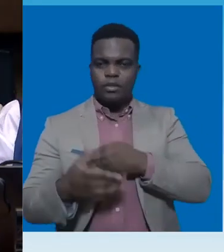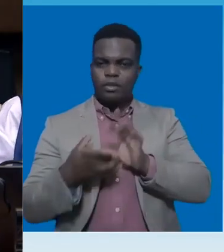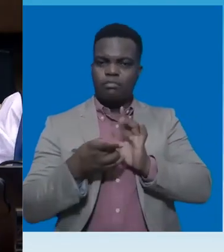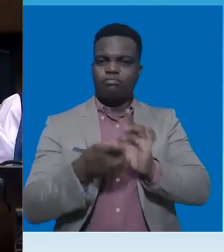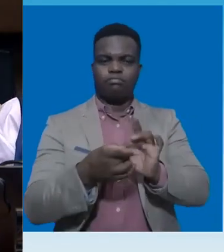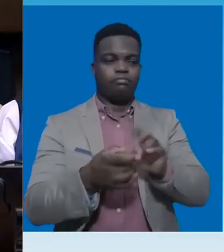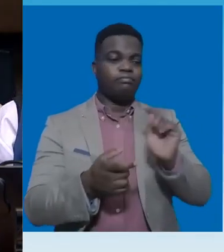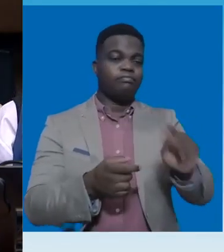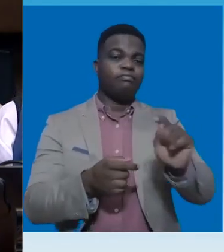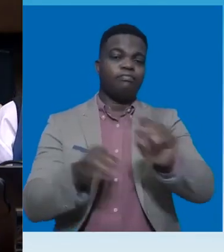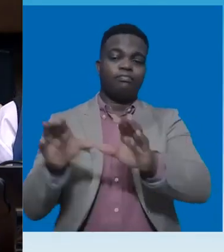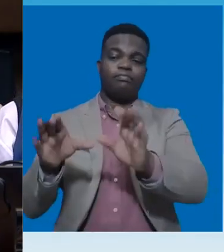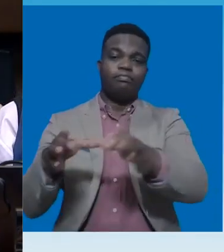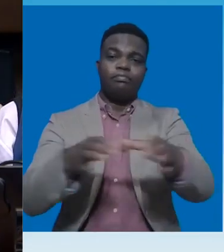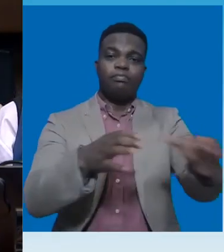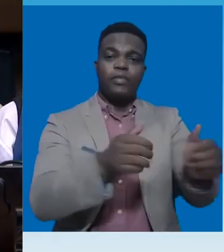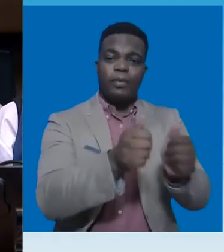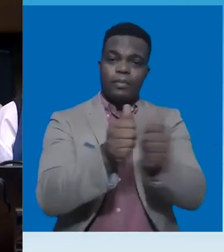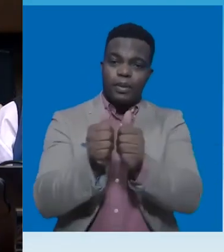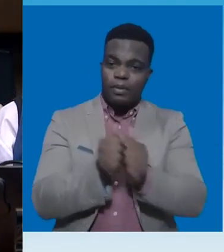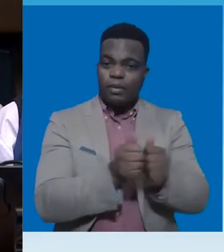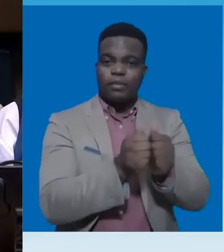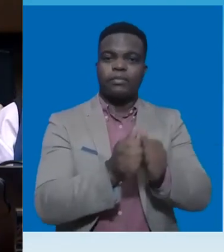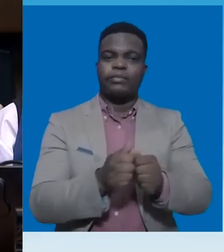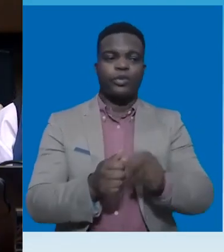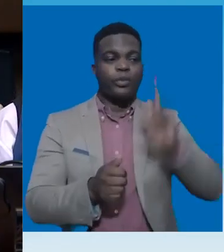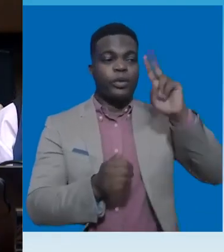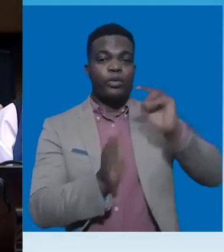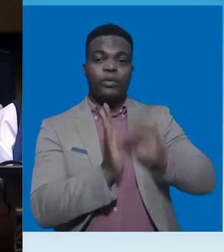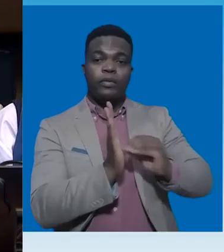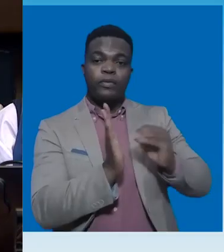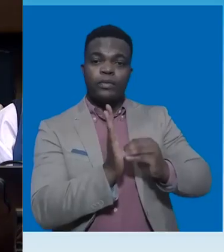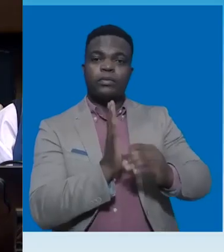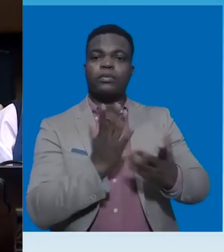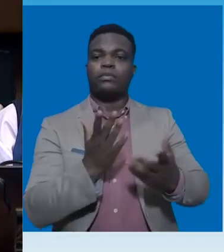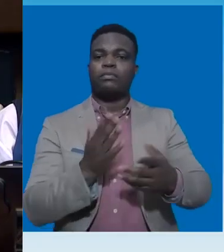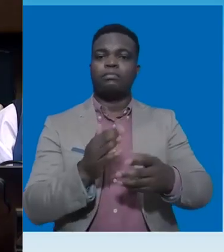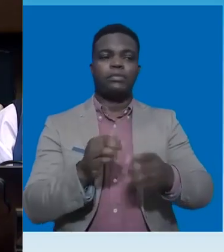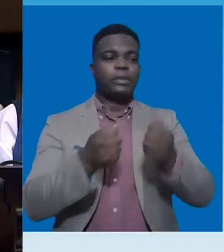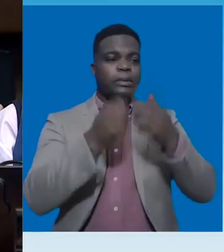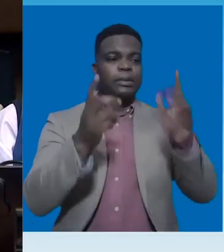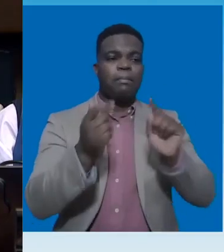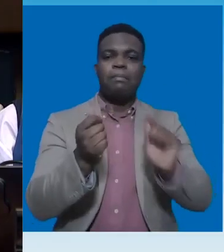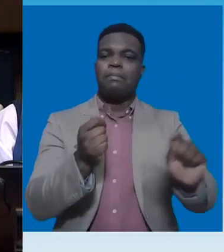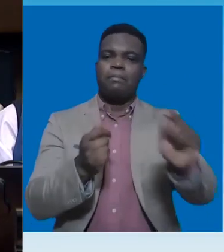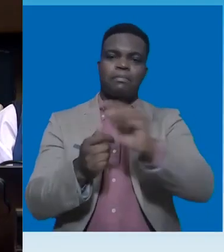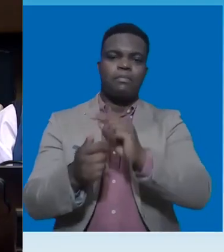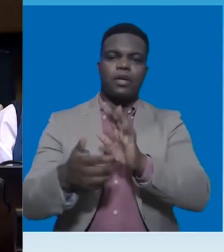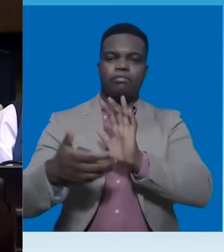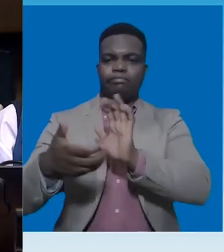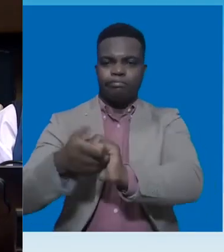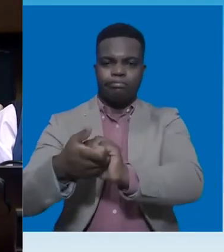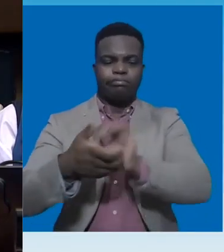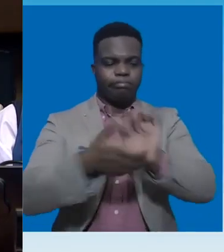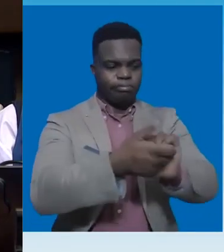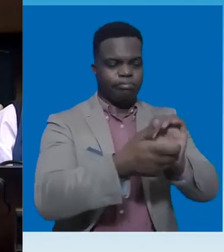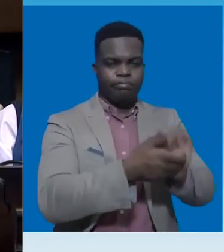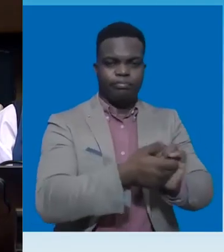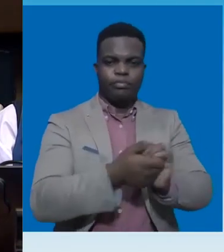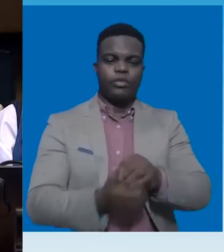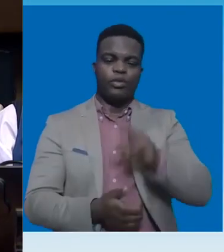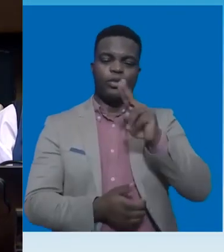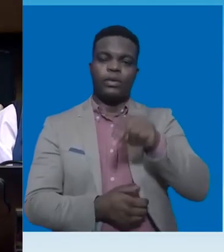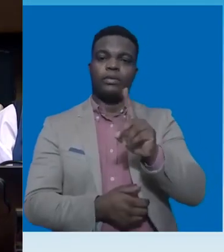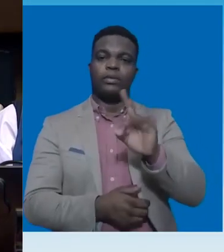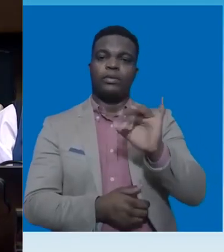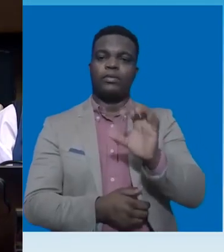United Nations system to support the implementation of UNDIS 2.0, strengthen